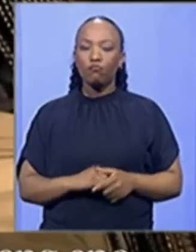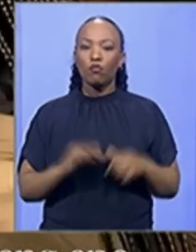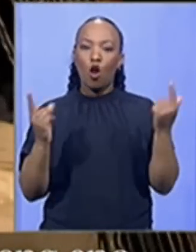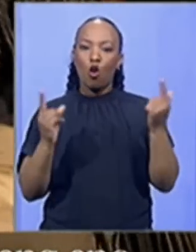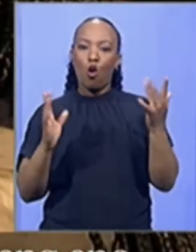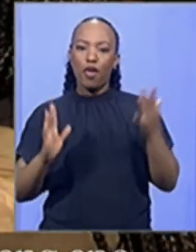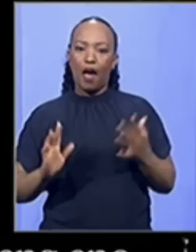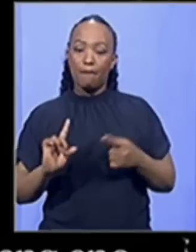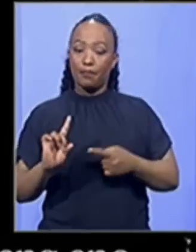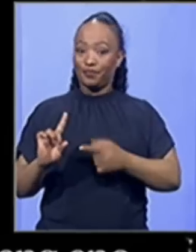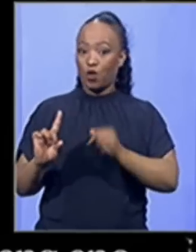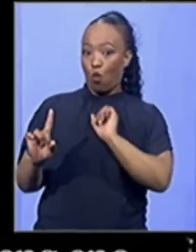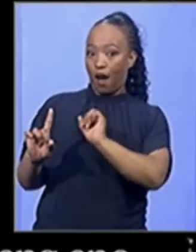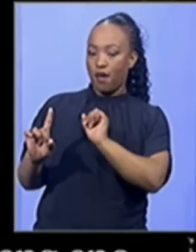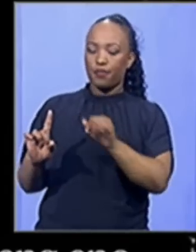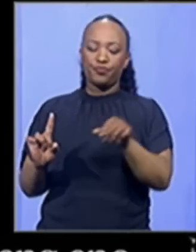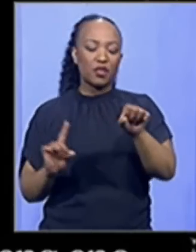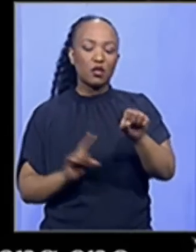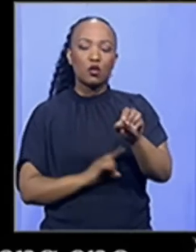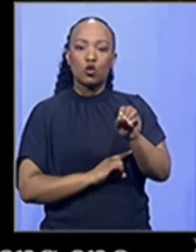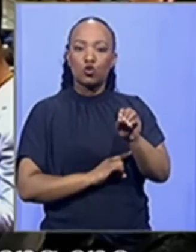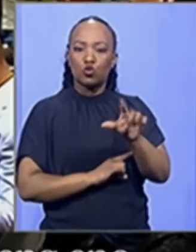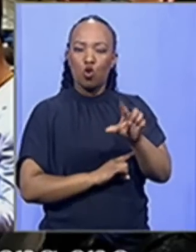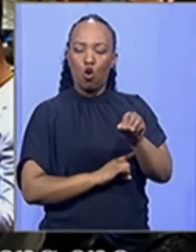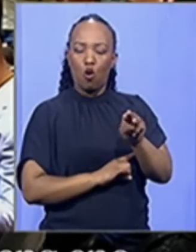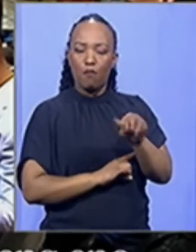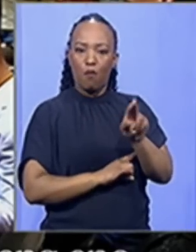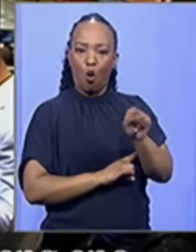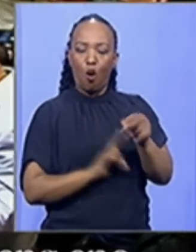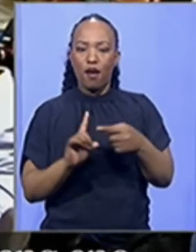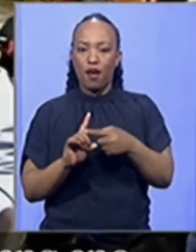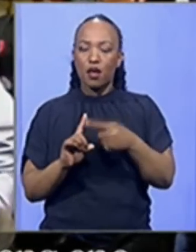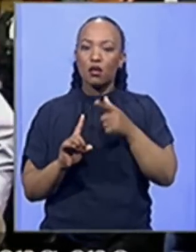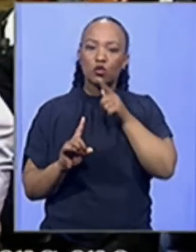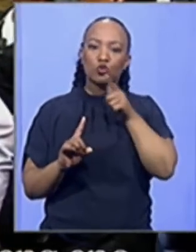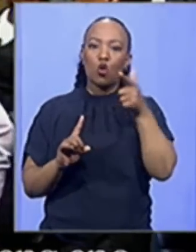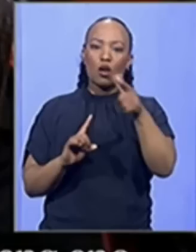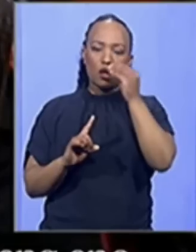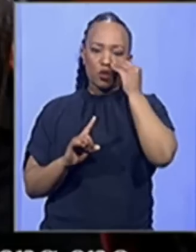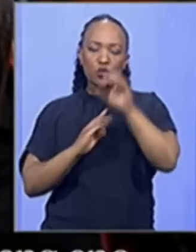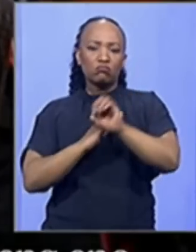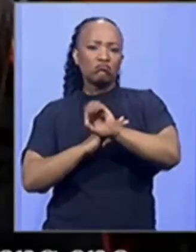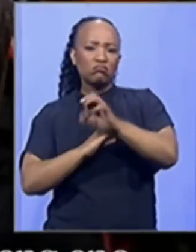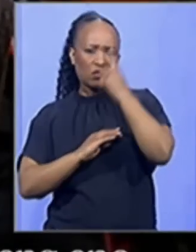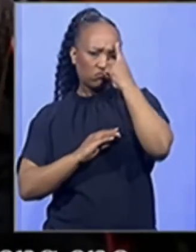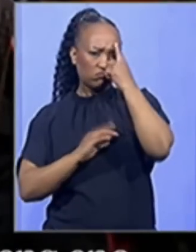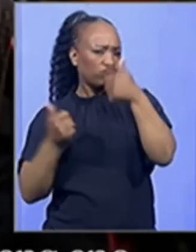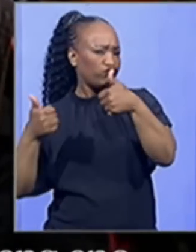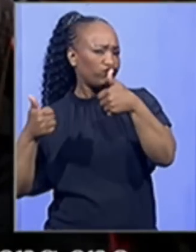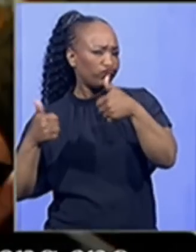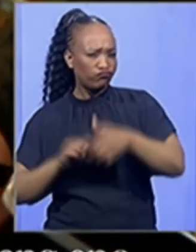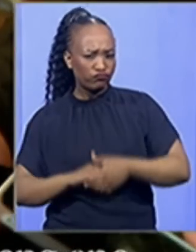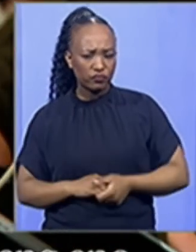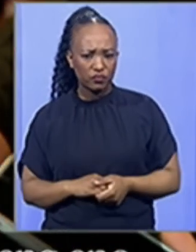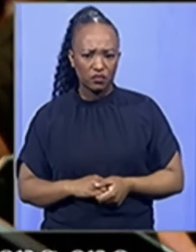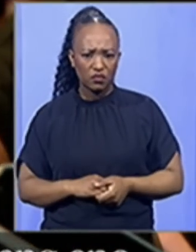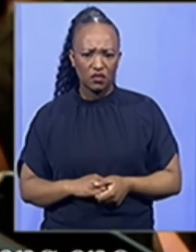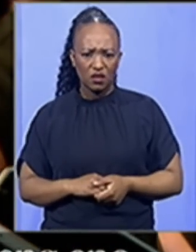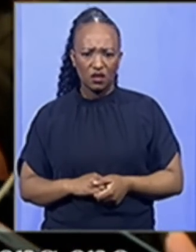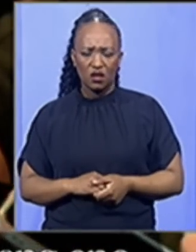Solomon Shibase o boleletse babega dikgang gore moelelo wa gagwe mo maemong a siameng. I just wanted to confirm